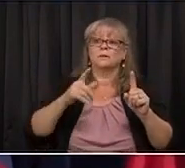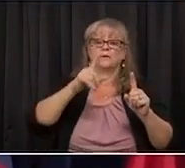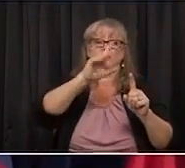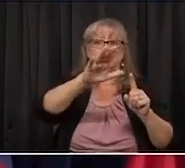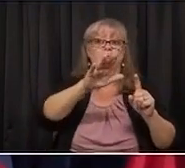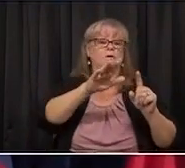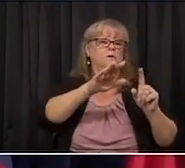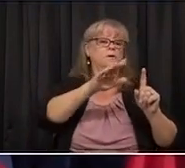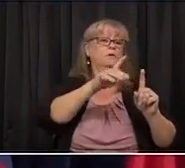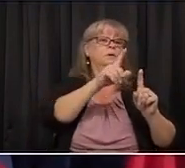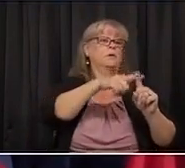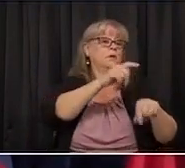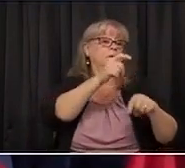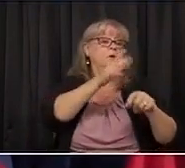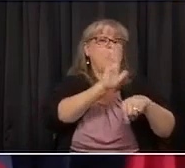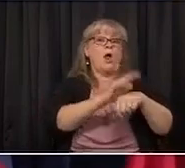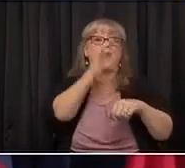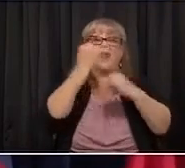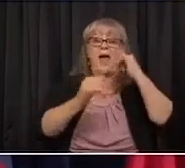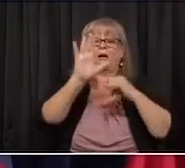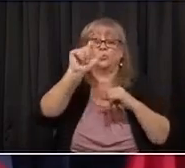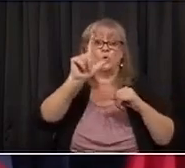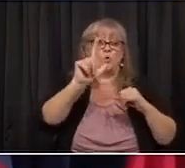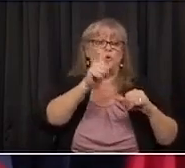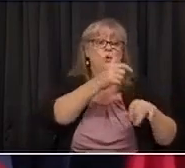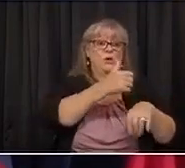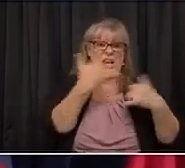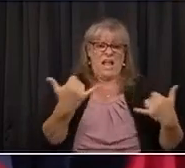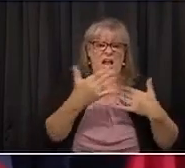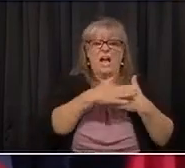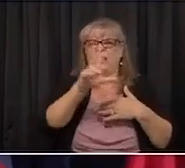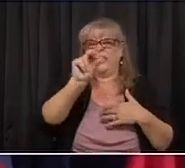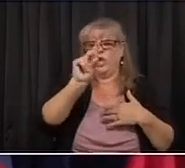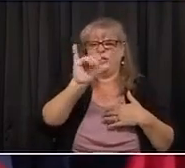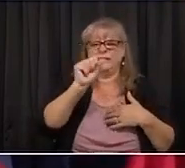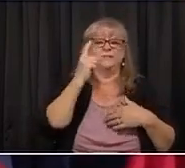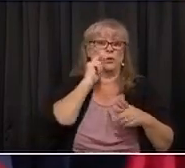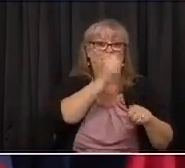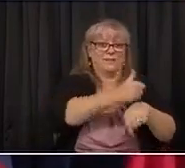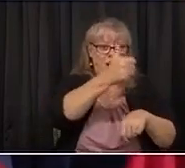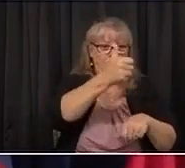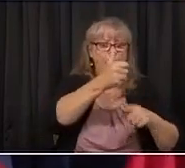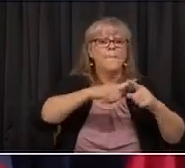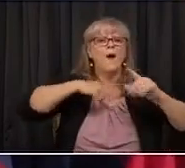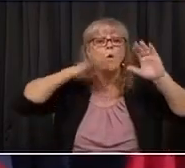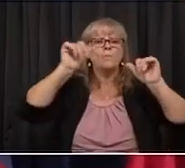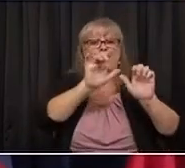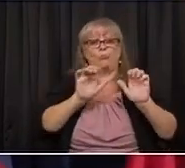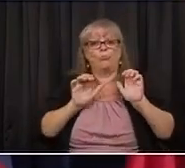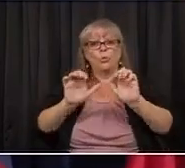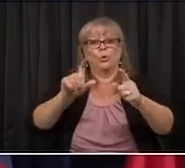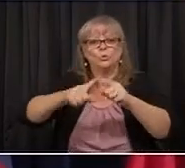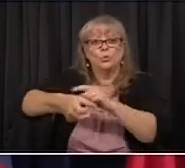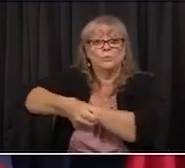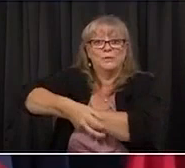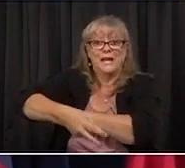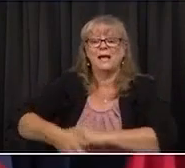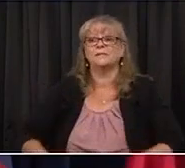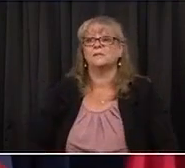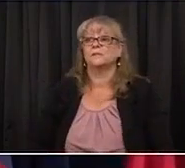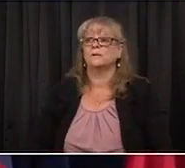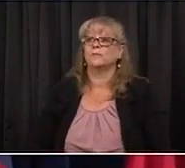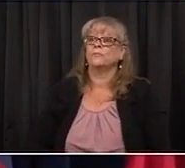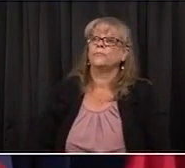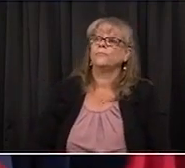Yes, we have we're not going. I apologize to our friends on the phone. We're going to get. I'm just going to go through a few because they had technical difficulties